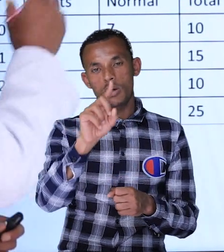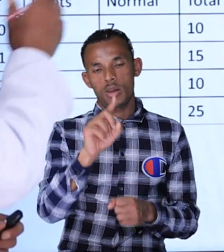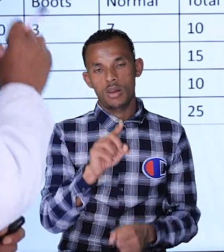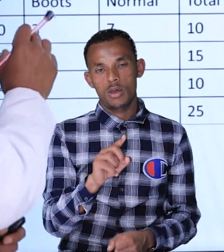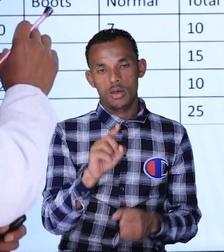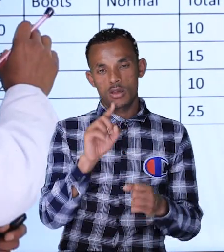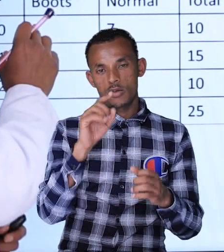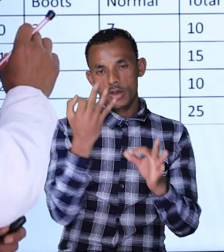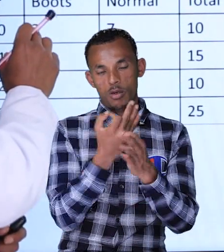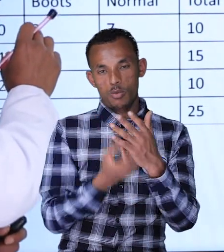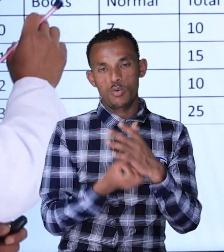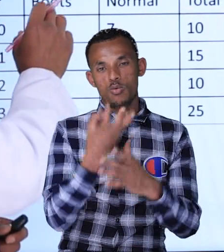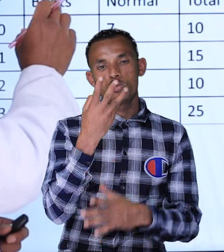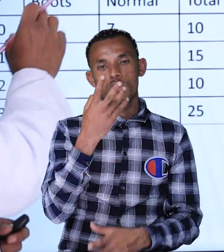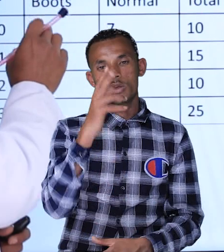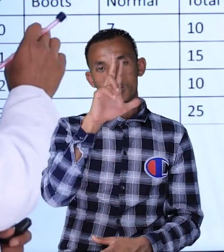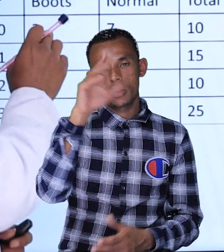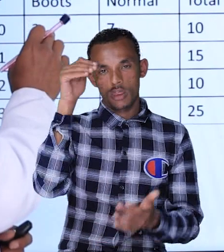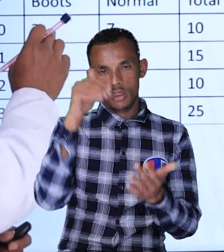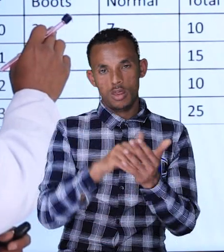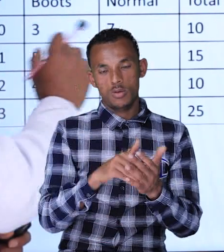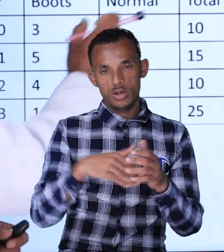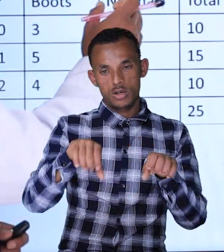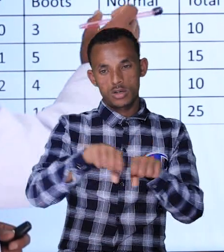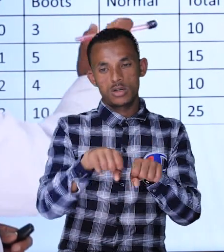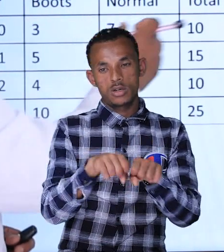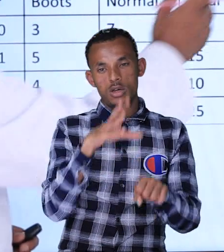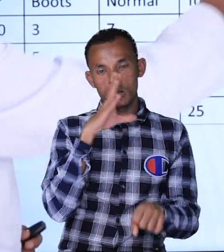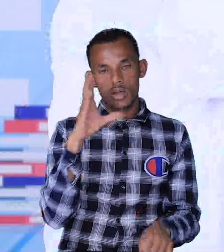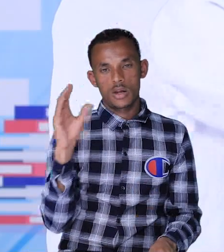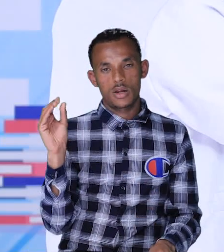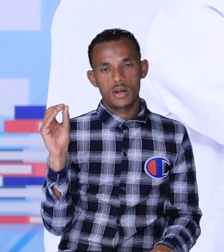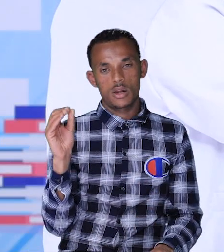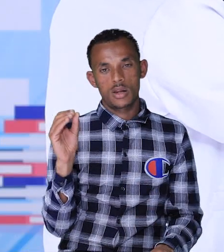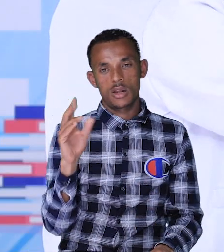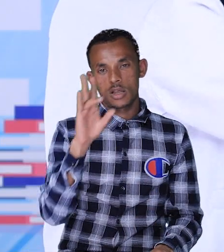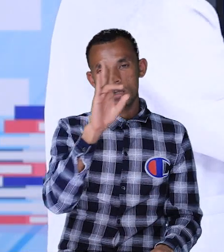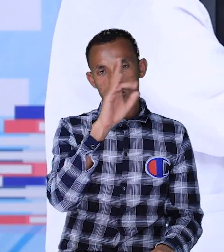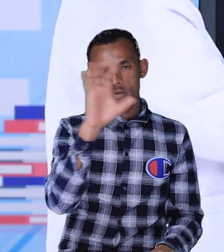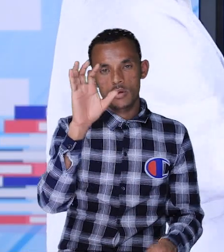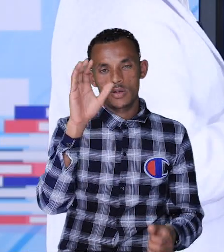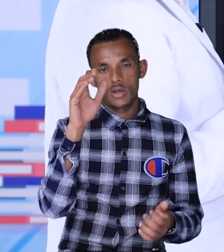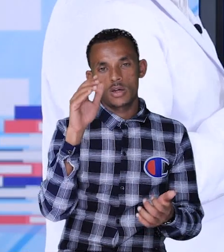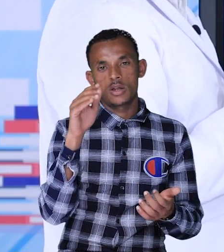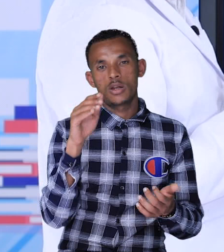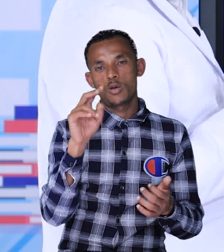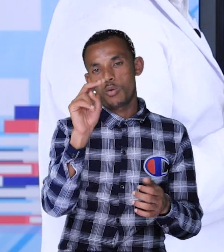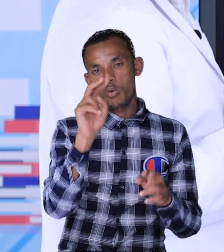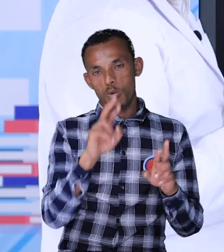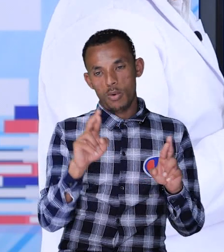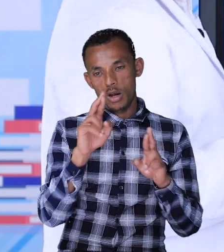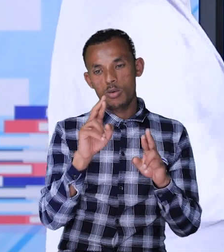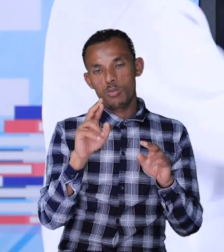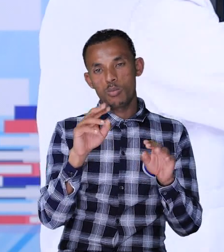factory produced 3,000 boots and 7,000 normal